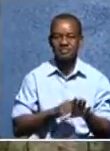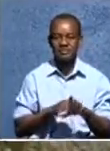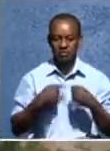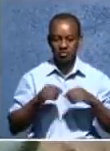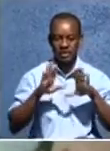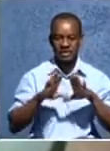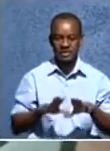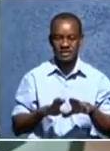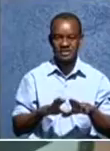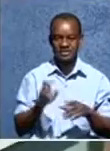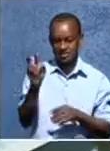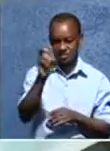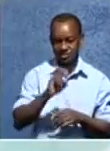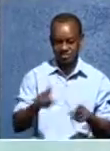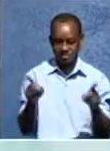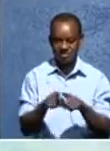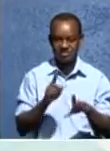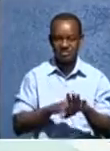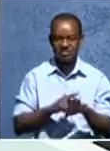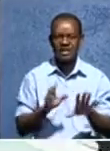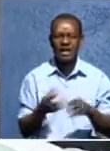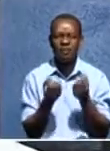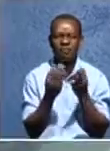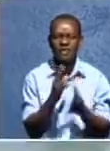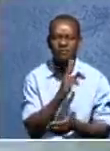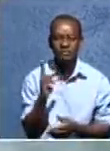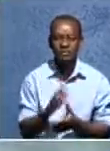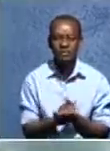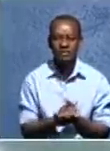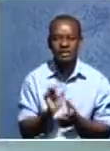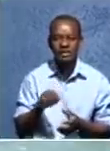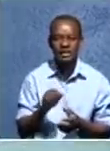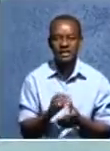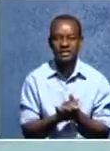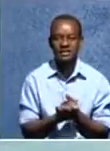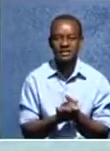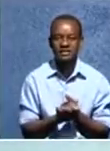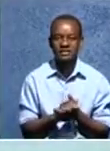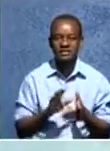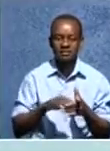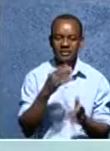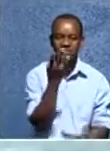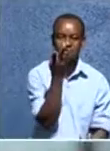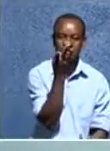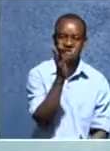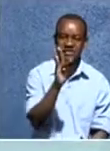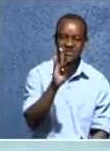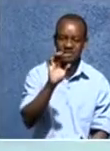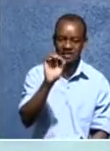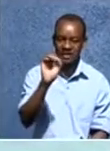same time... Just quickly, how many people do we expect roughly? Yeah, we are expecting officially registered delegates to be about 700.